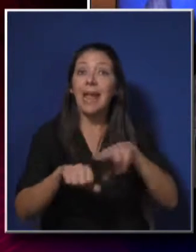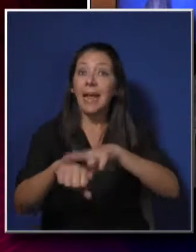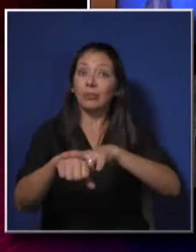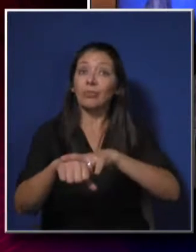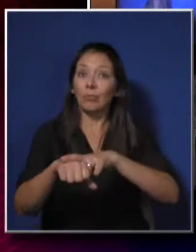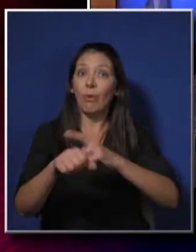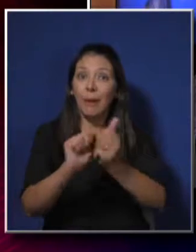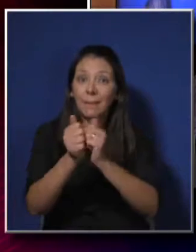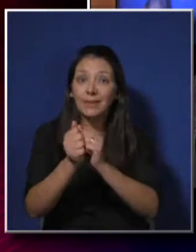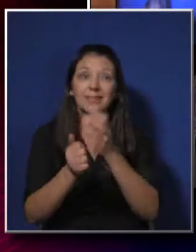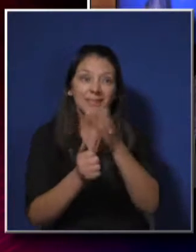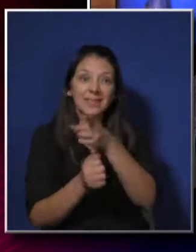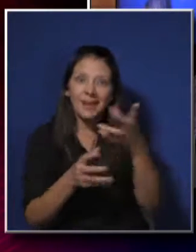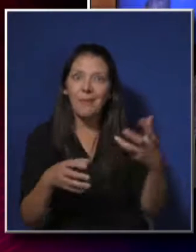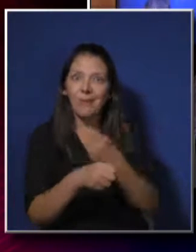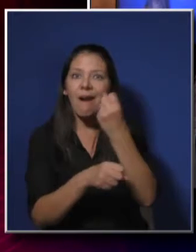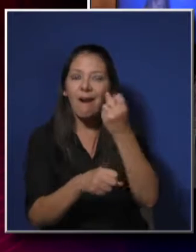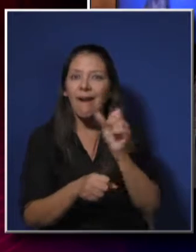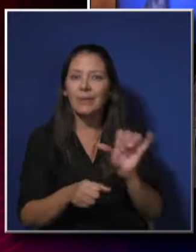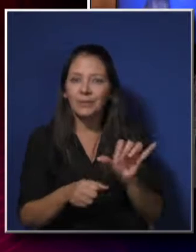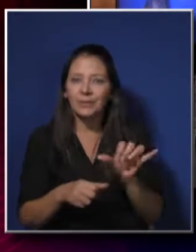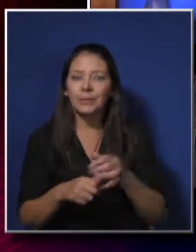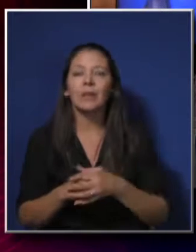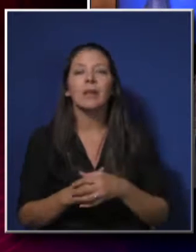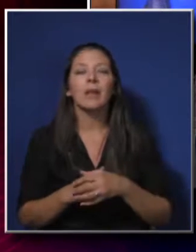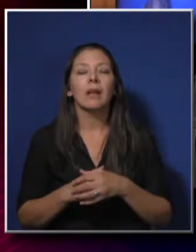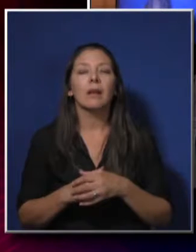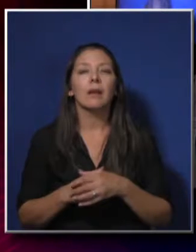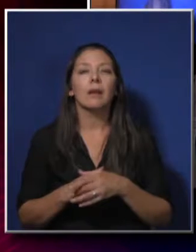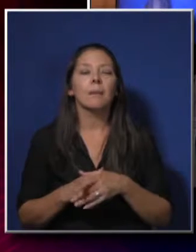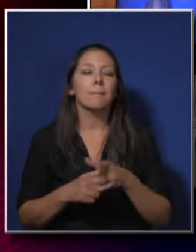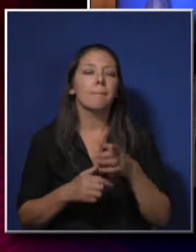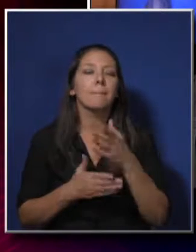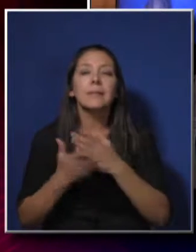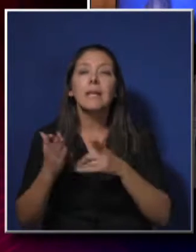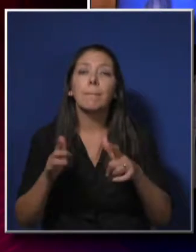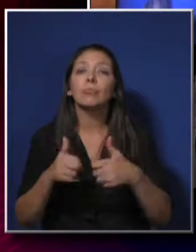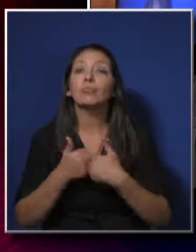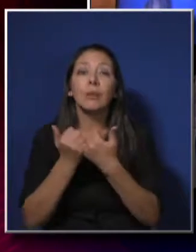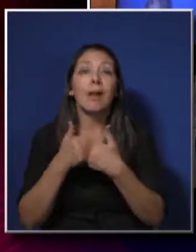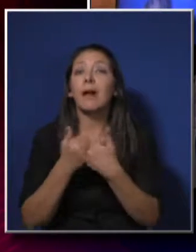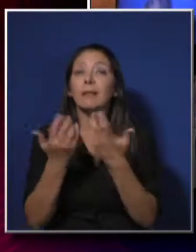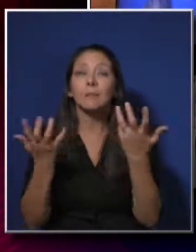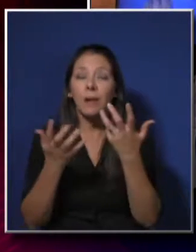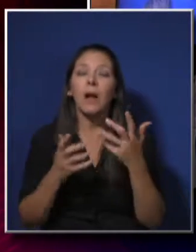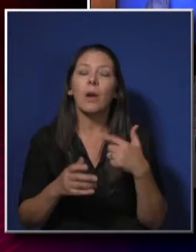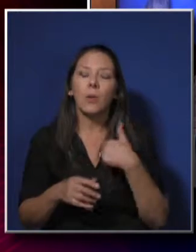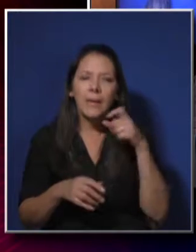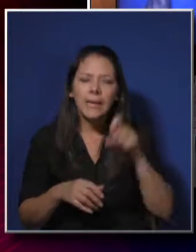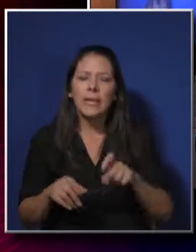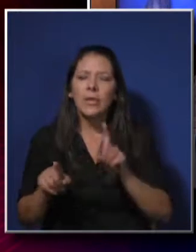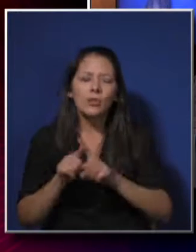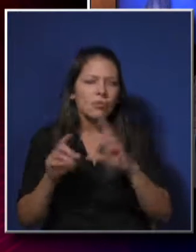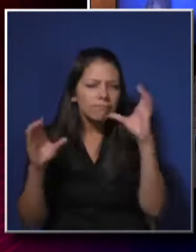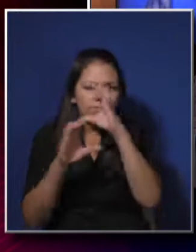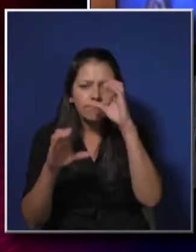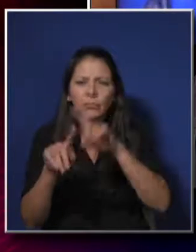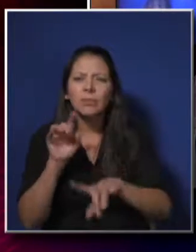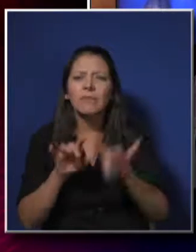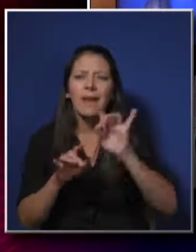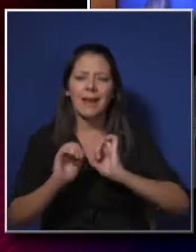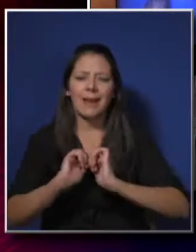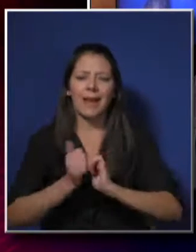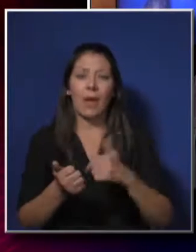national competitions. The challenges include we need to continue to find ways to support